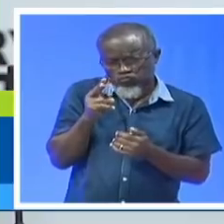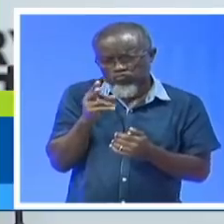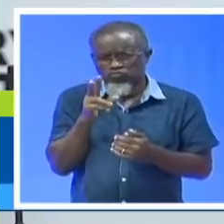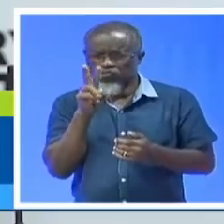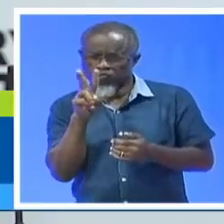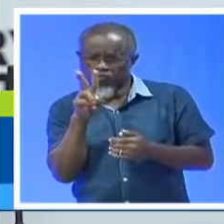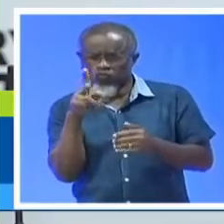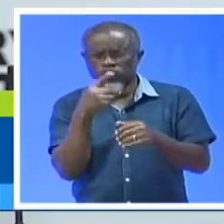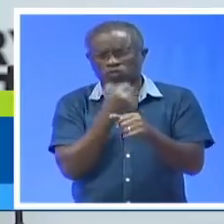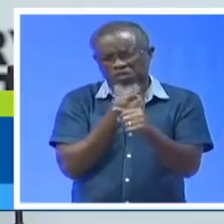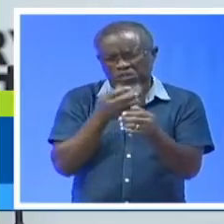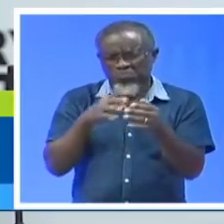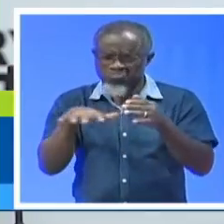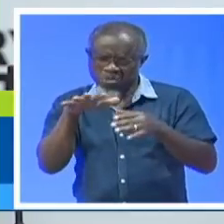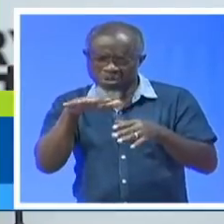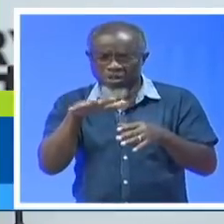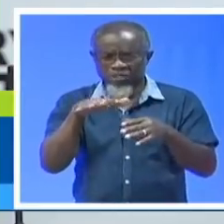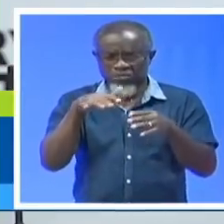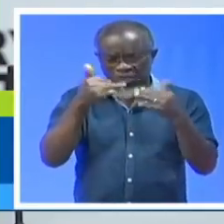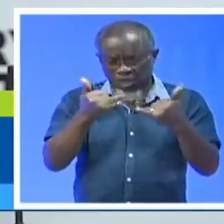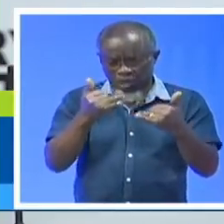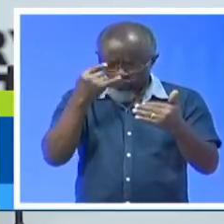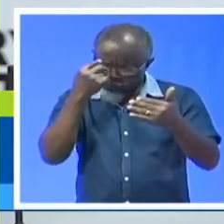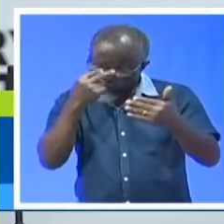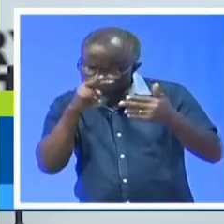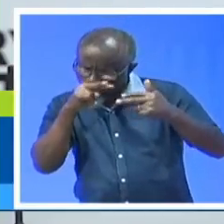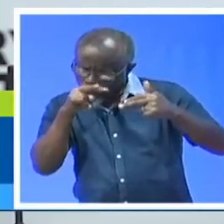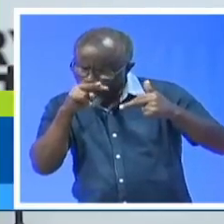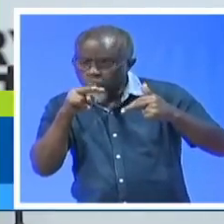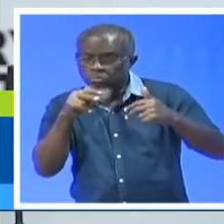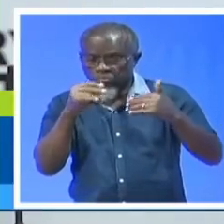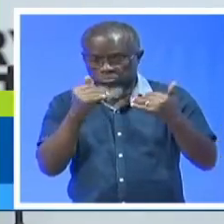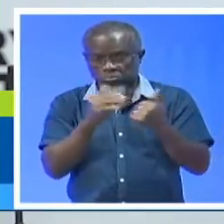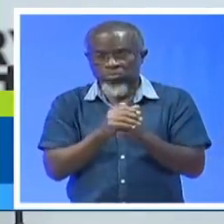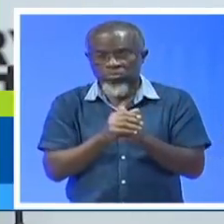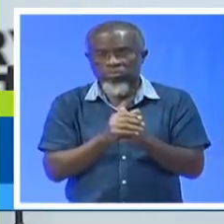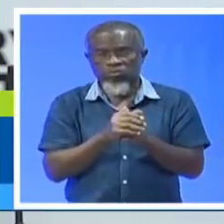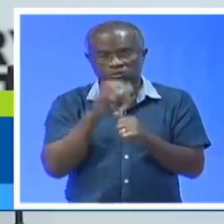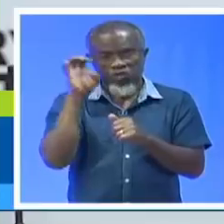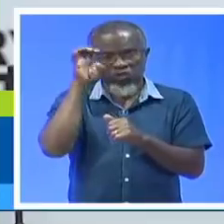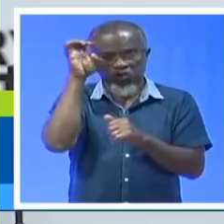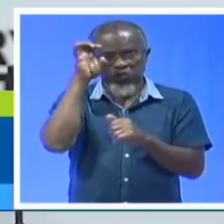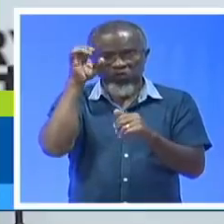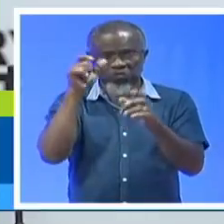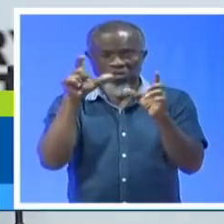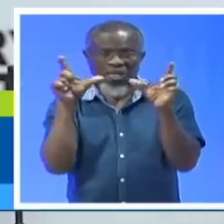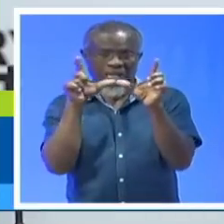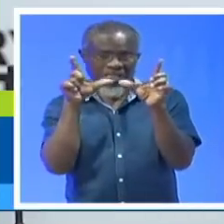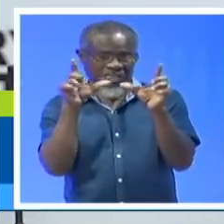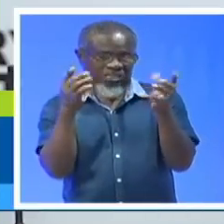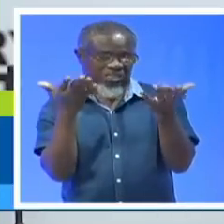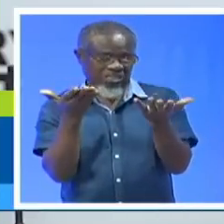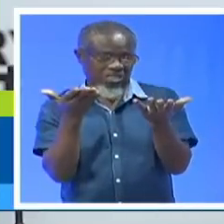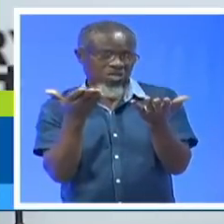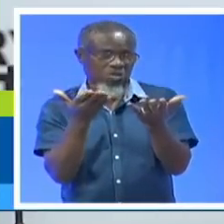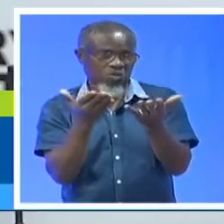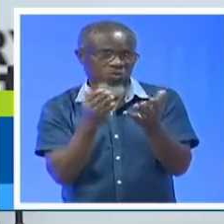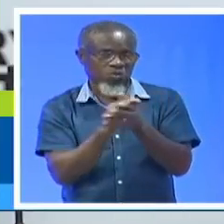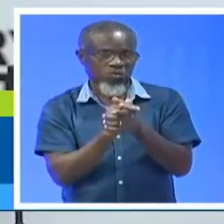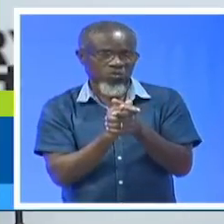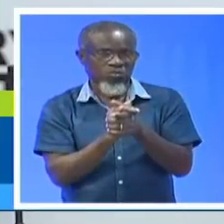before WHO seeking EUL, Emergency Use License, or EUA, Emergency